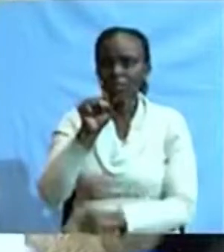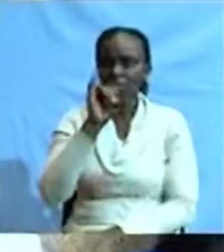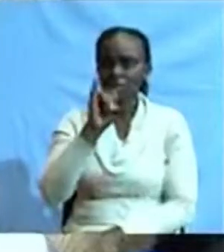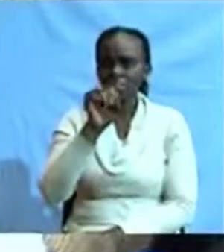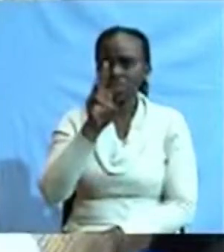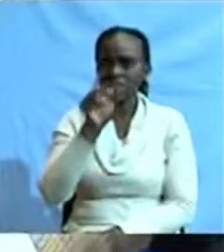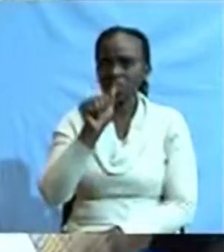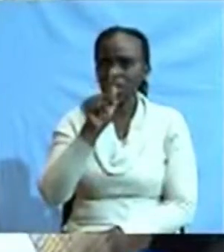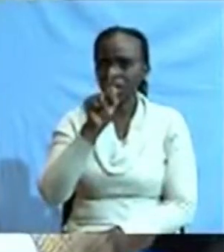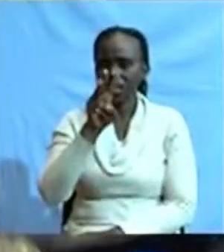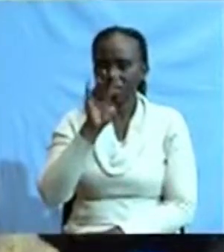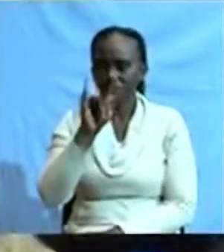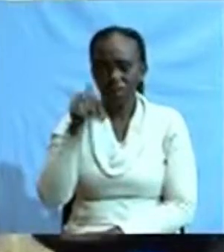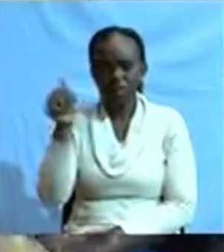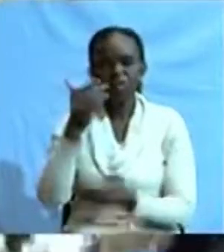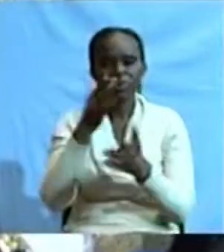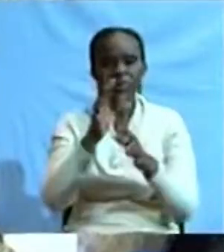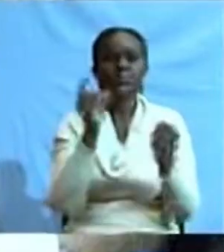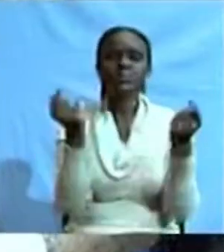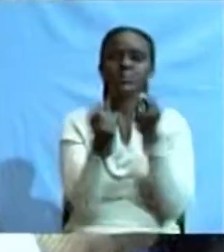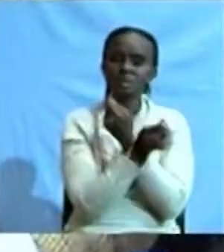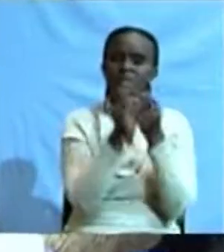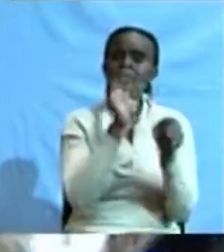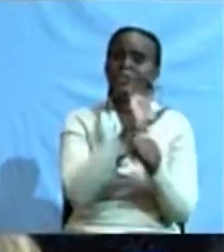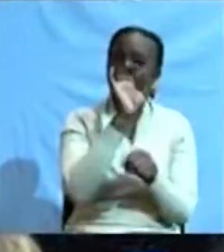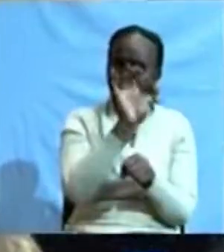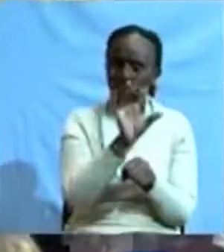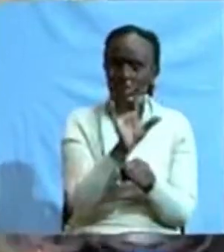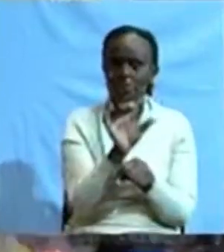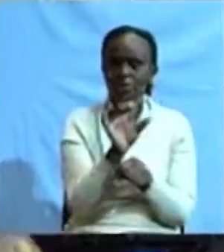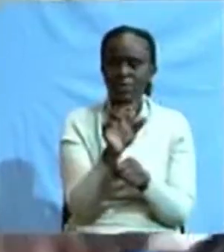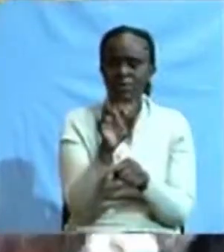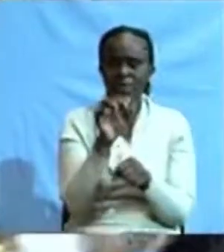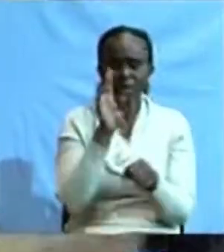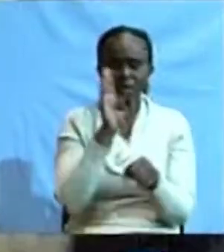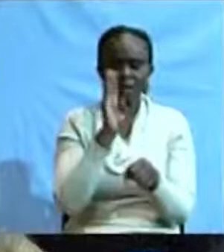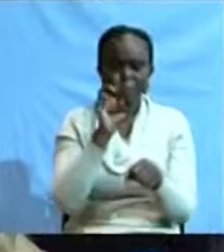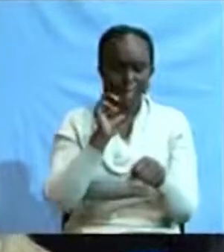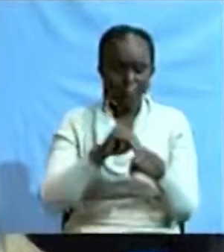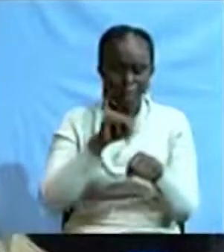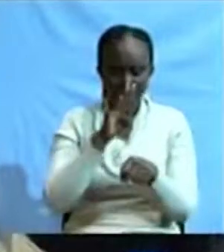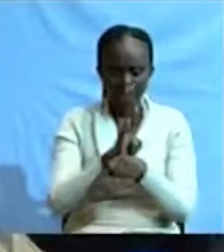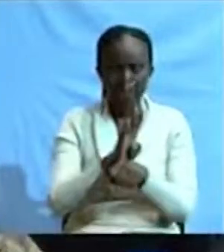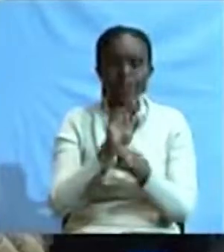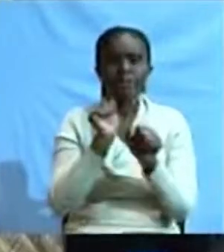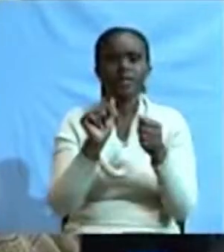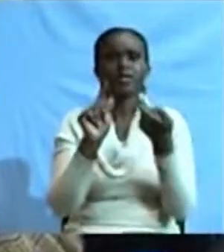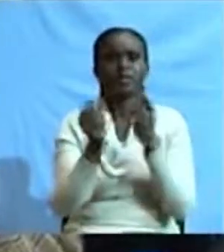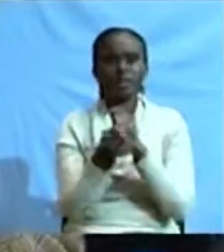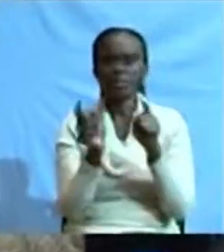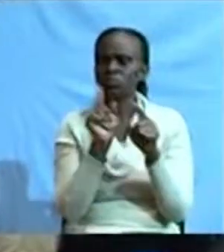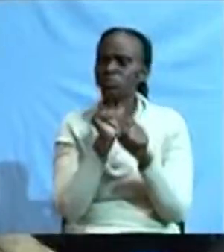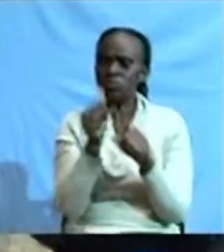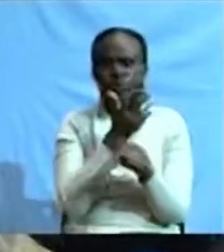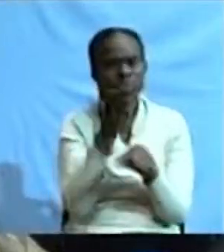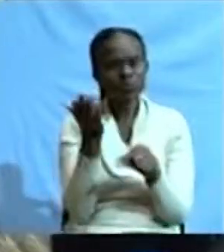late, changed Chipata. So Mbala can change, not these things. Apply yourselves so that you